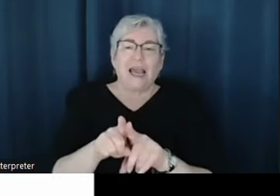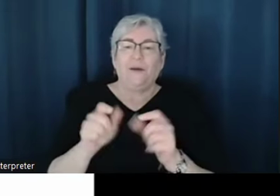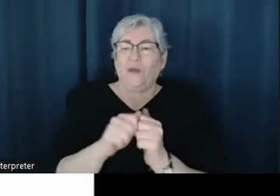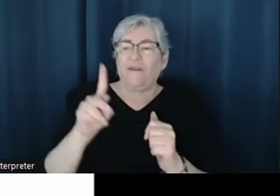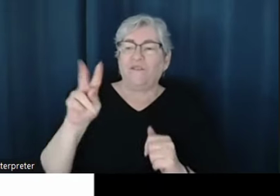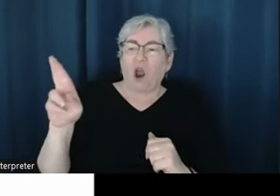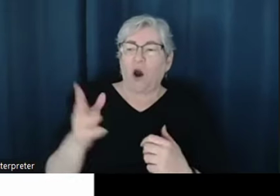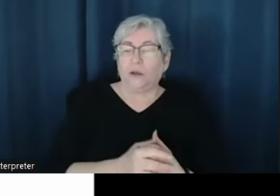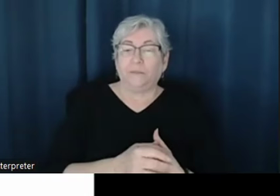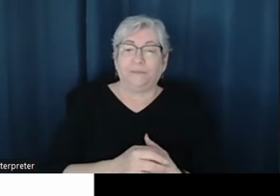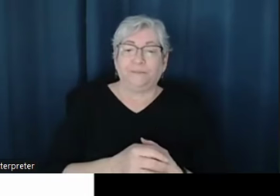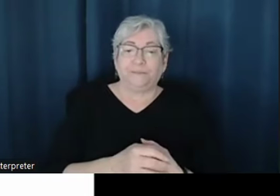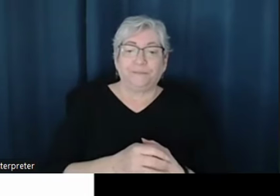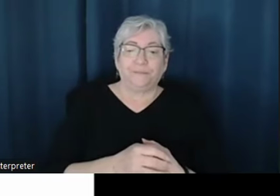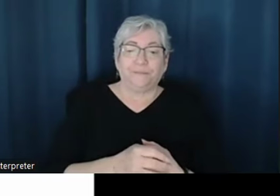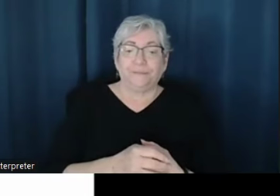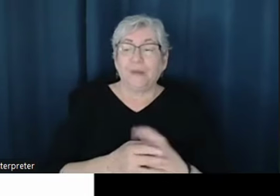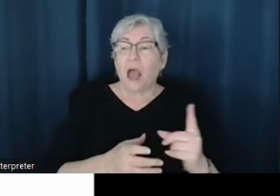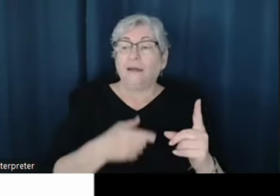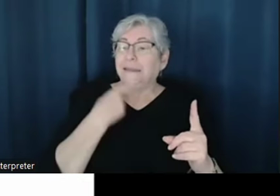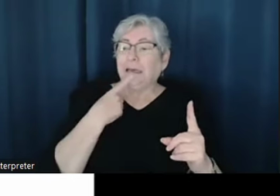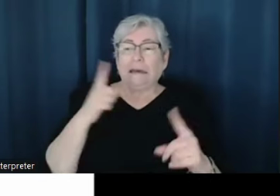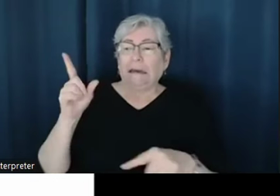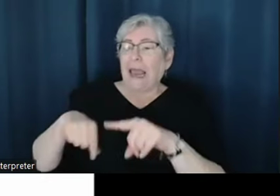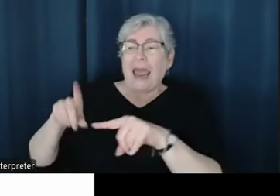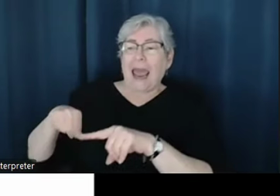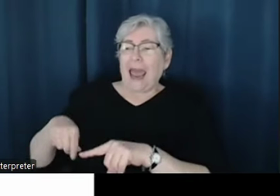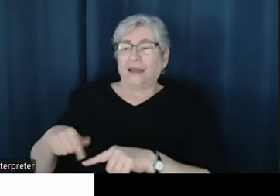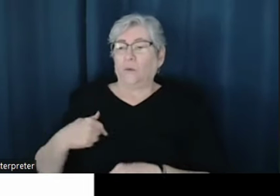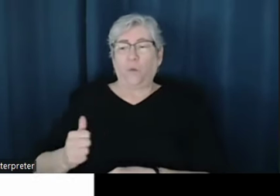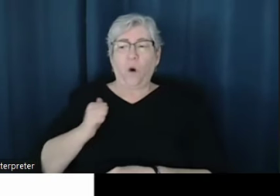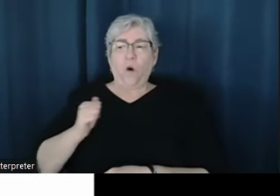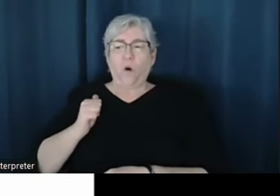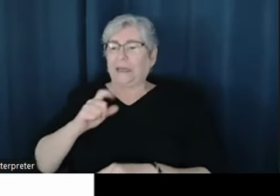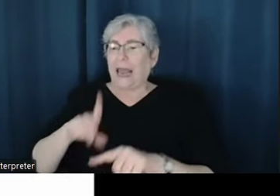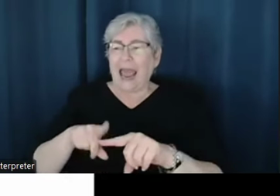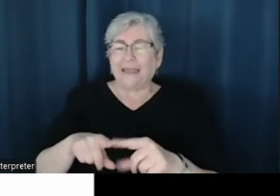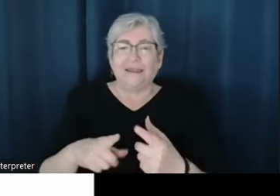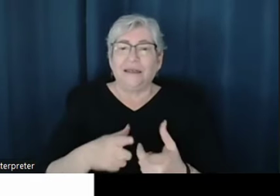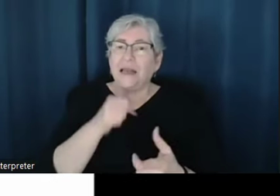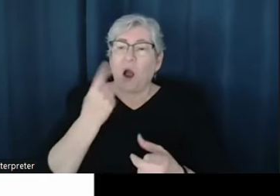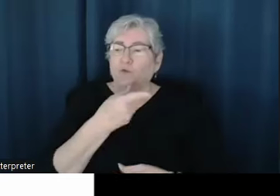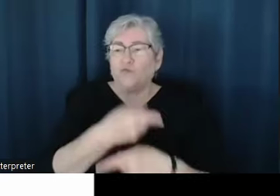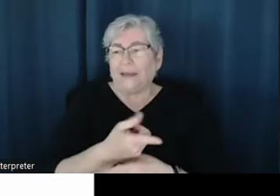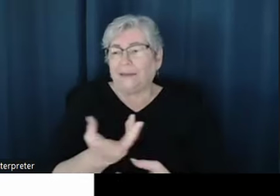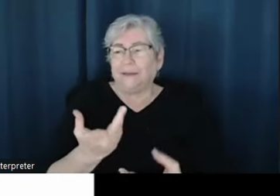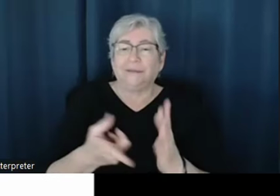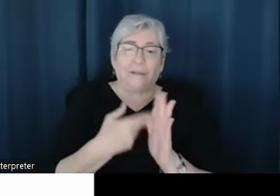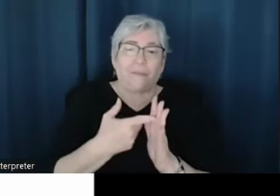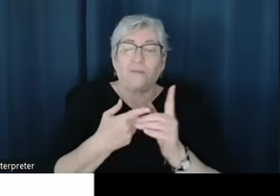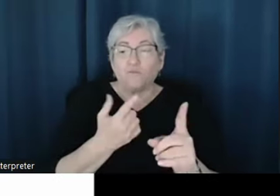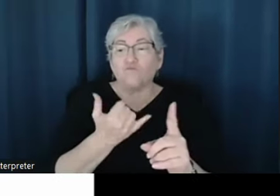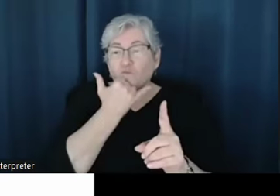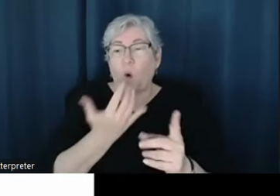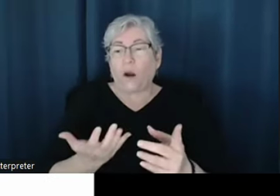VR. Where they say you can't do this, or we won't do this, or we can't do this. They're not always right. Sometimes they're wrong, and